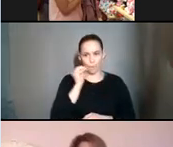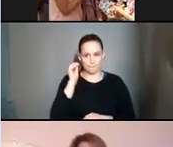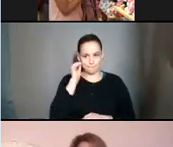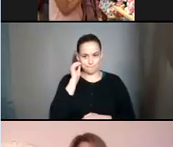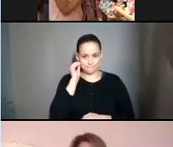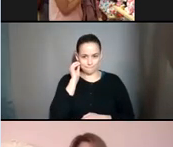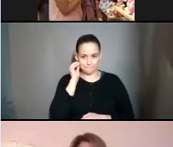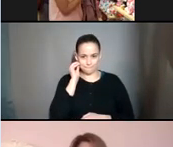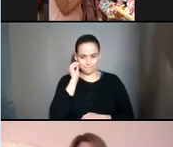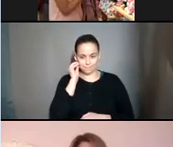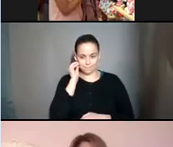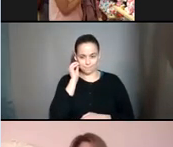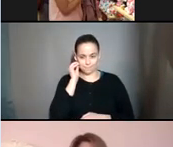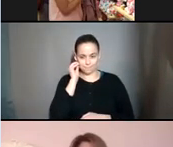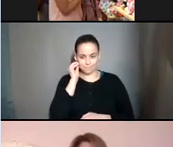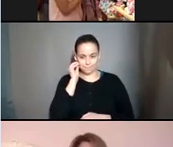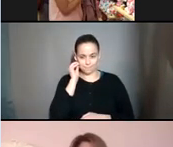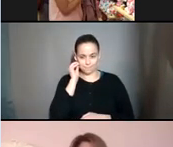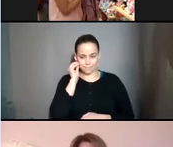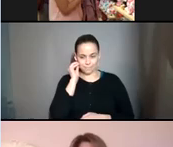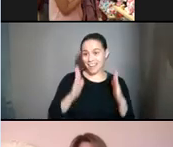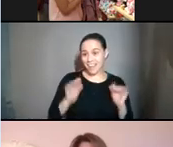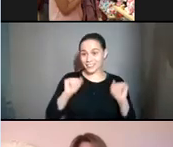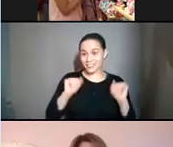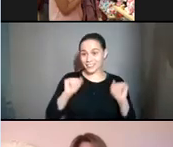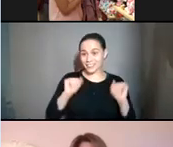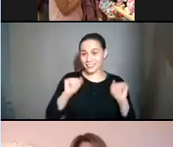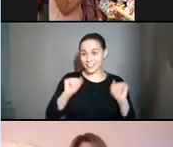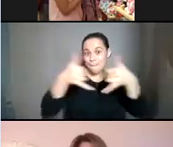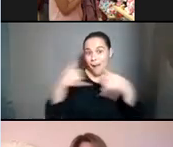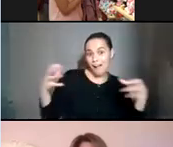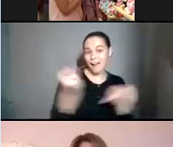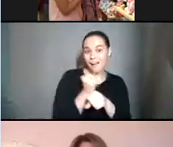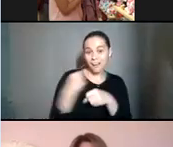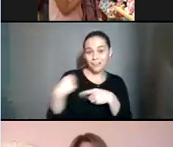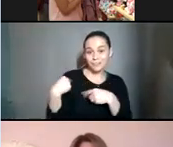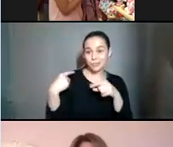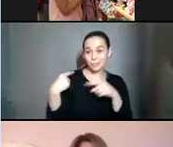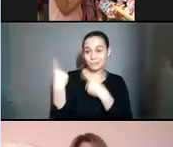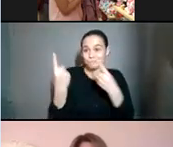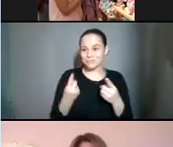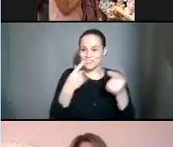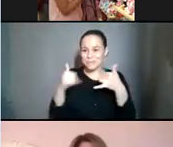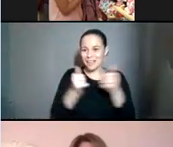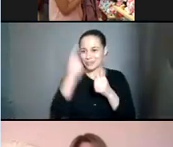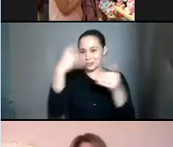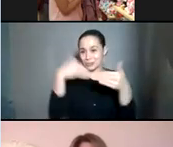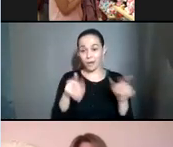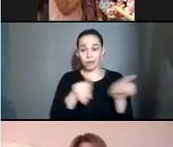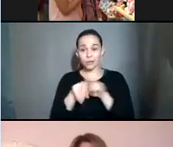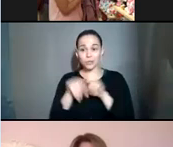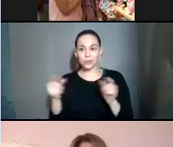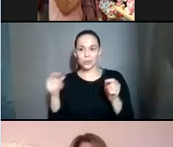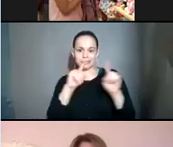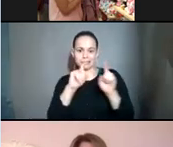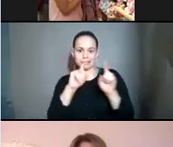This is My House, where you can find the prizes and rewards you've earned while playing Dreambox. You can also change your character or play with